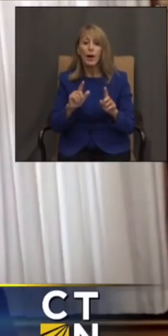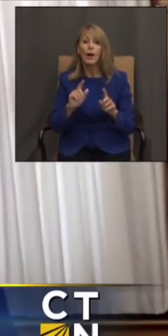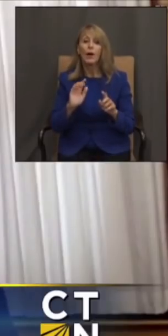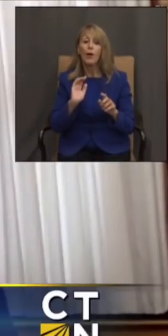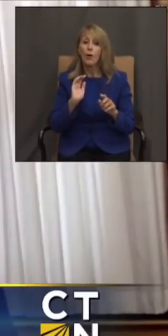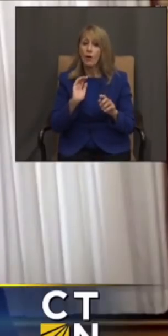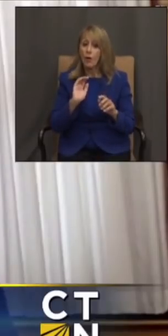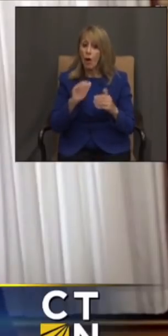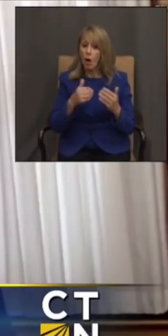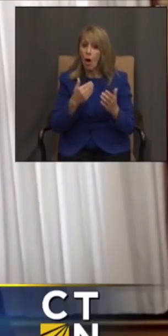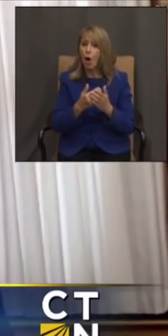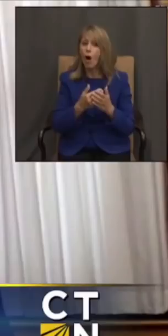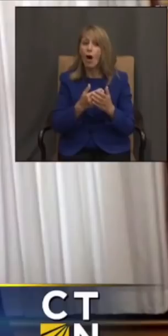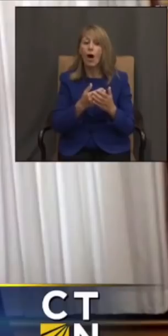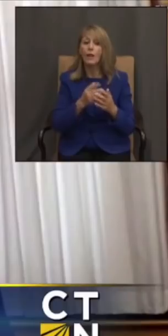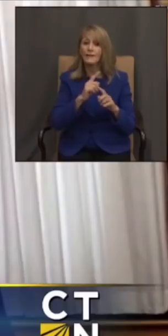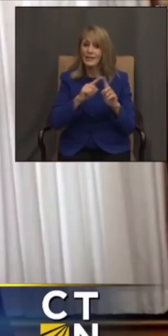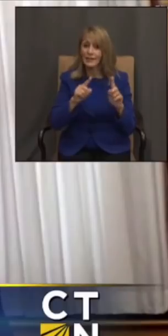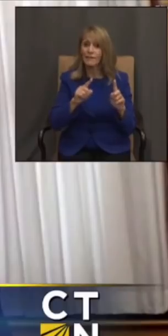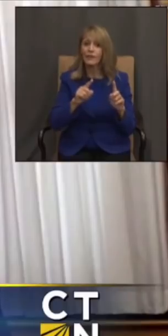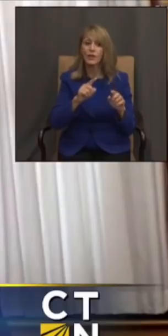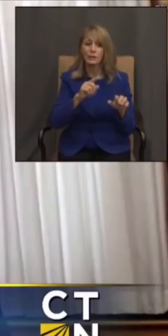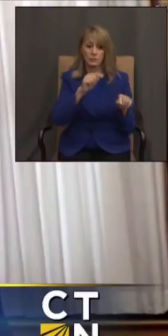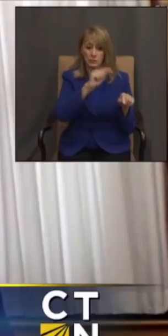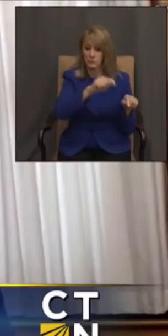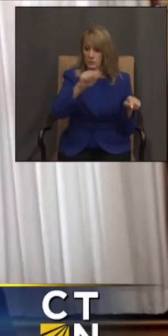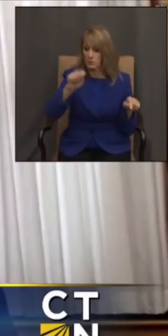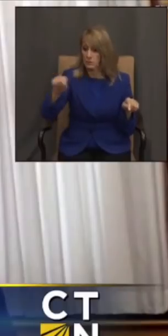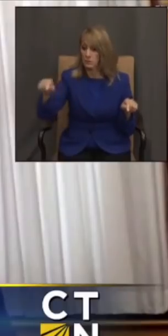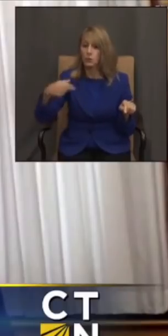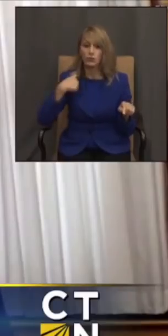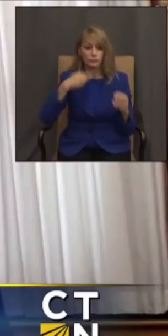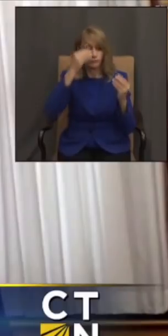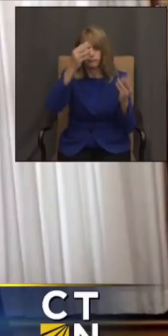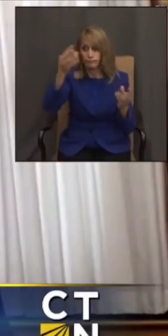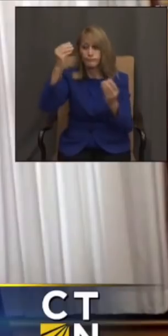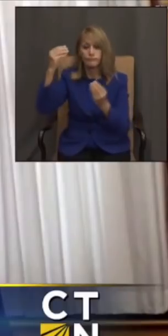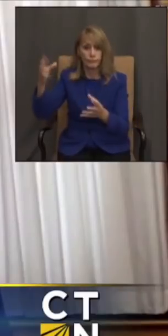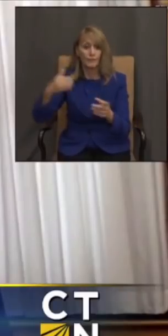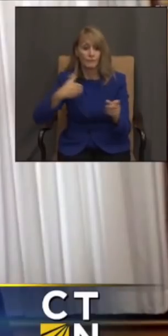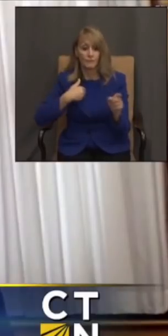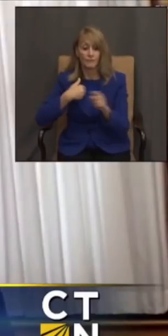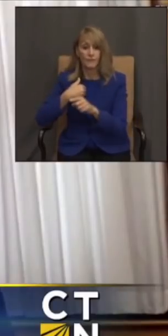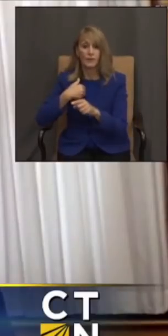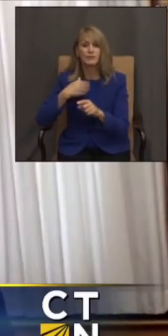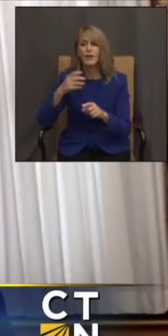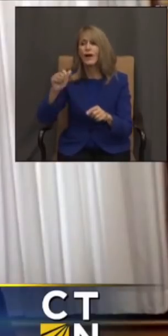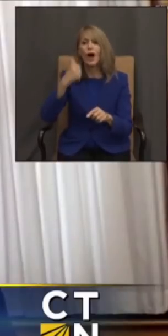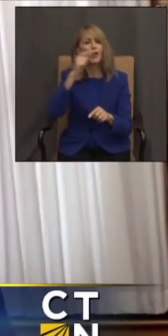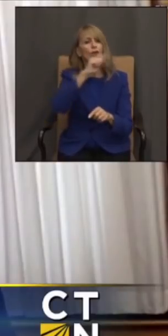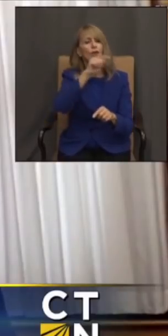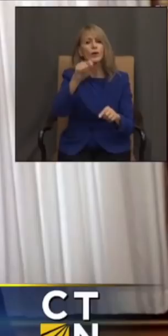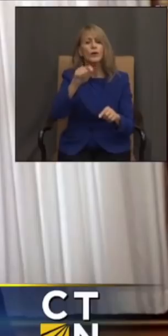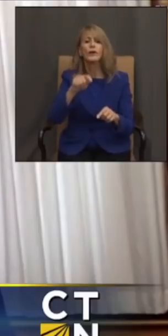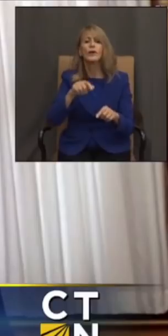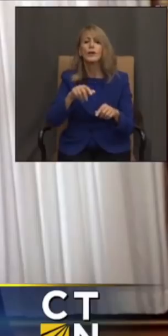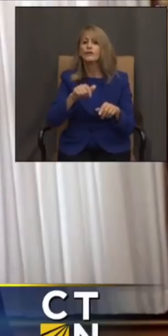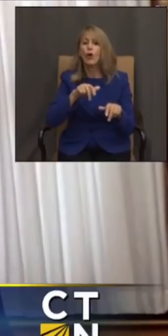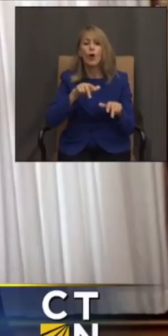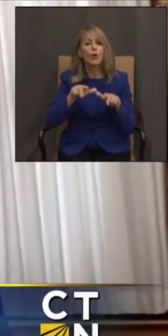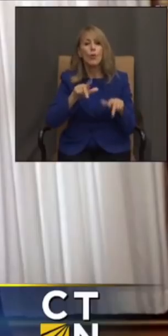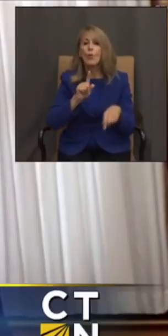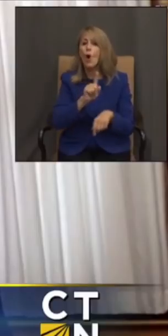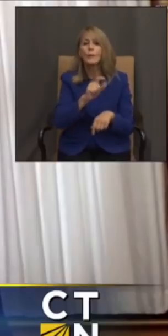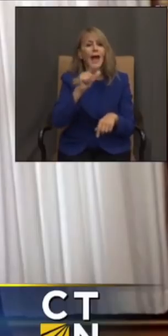partners to make sure we get the word out for these clinics. That's a critical component to this. We have had great turnout at a lot of the walk-up clinics in Hartford. They're making